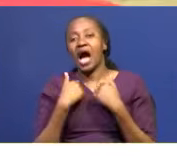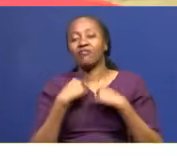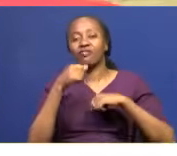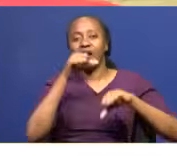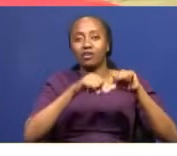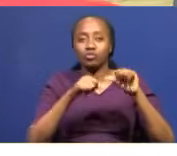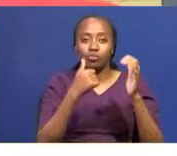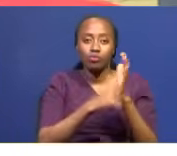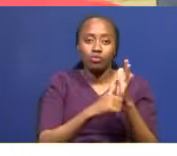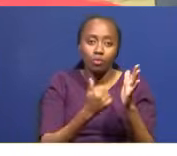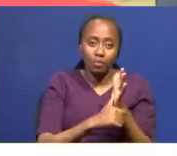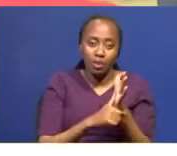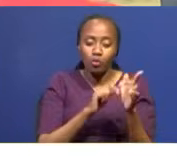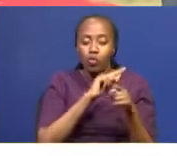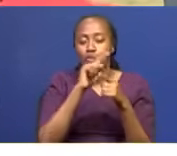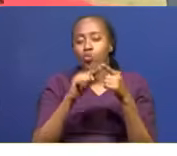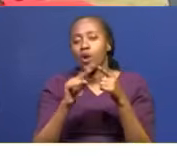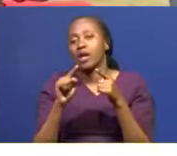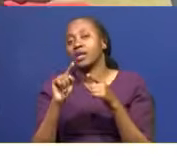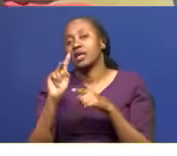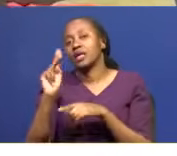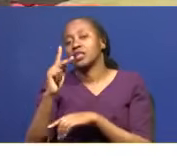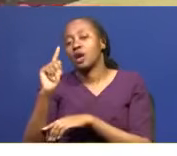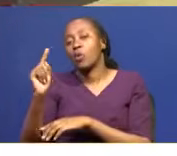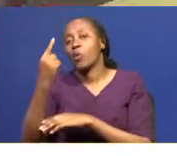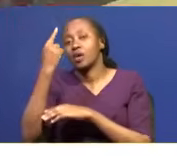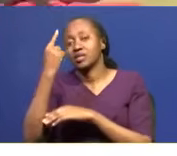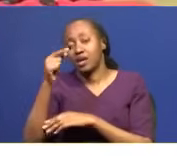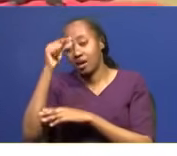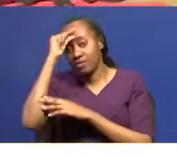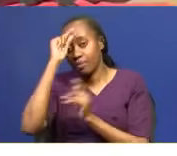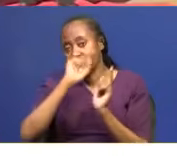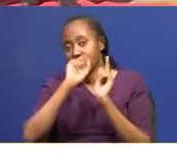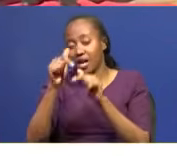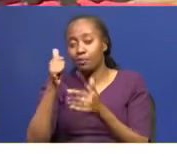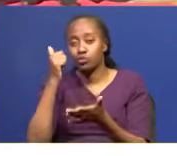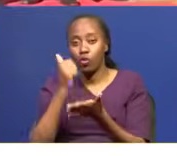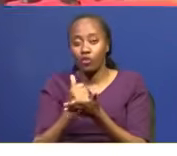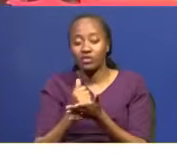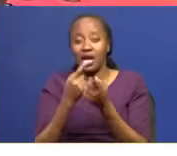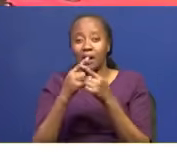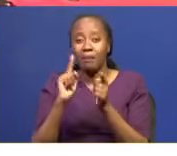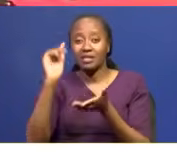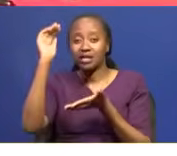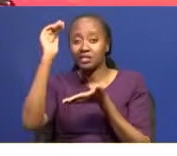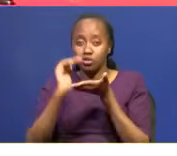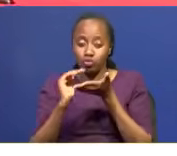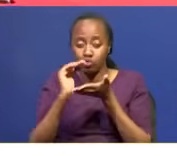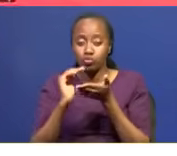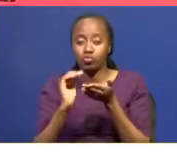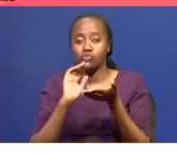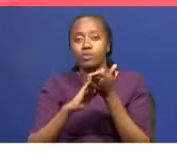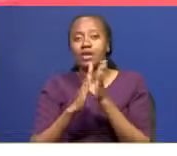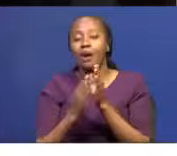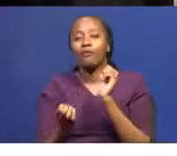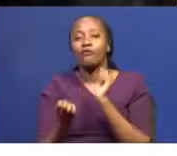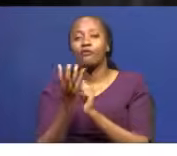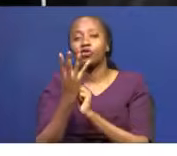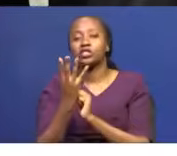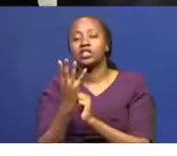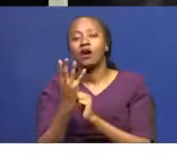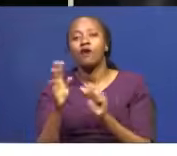Kwanza administration came into office. According to the CS, that number has since reduced to 14, with a target to achieve